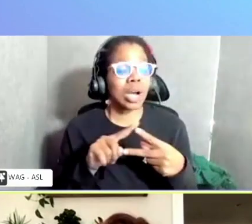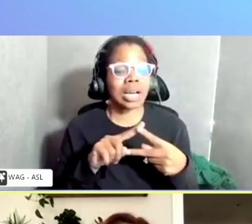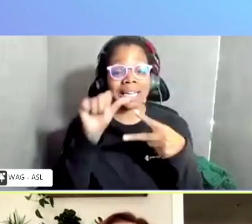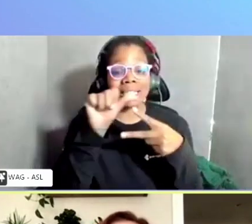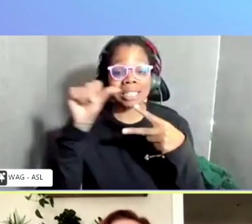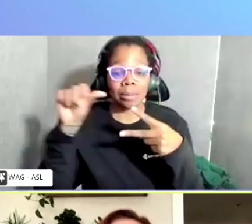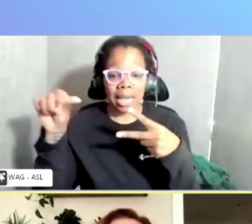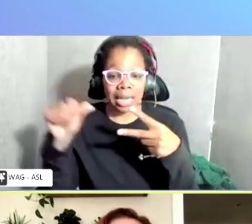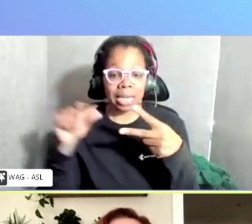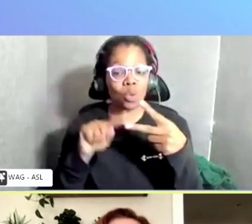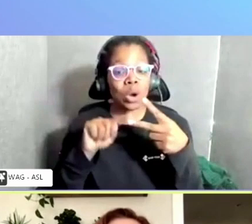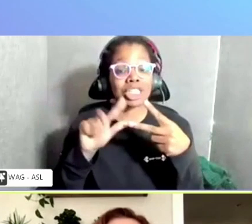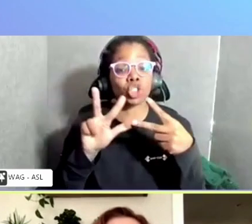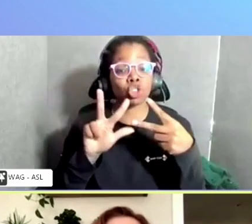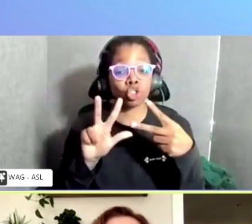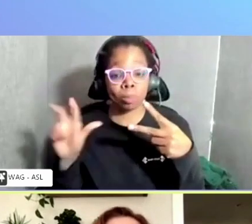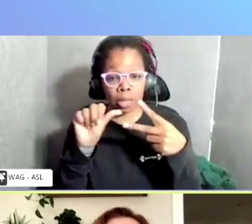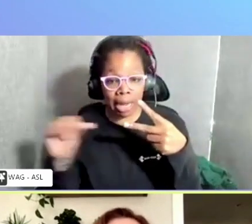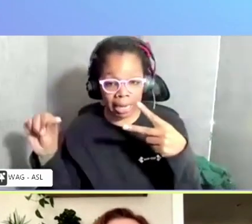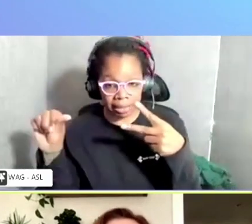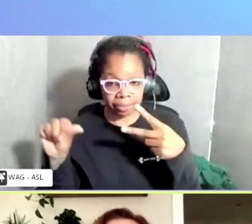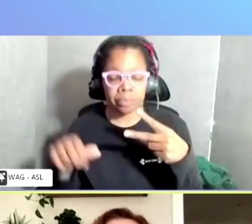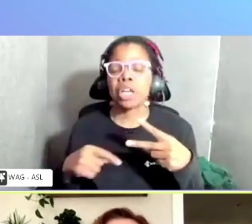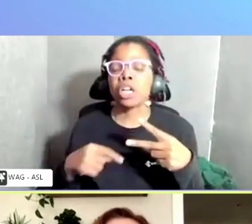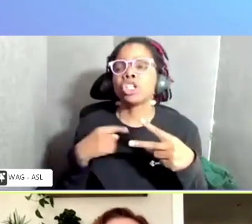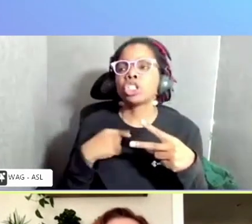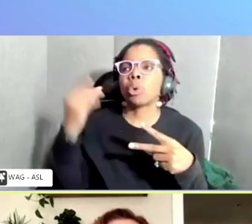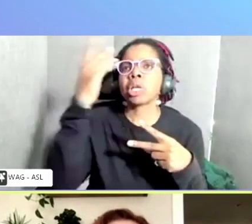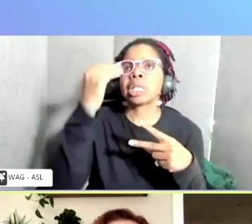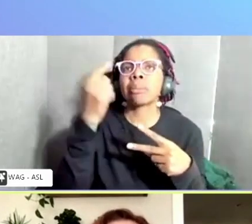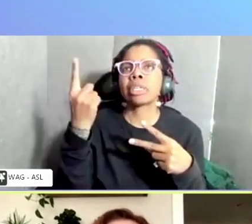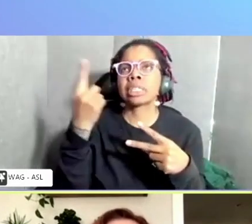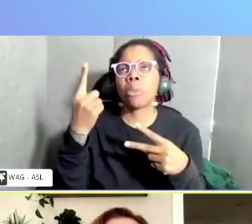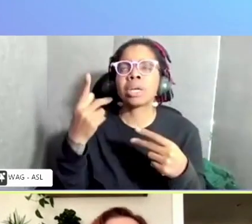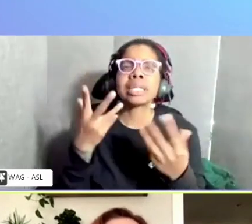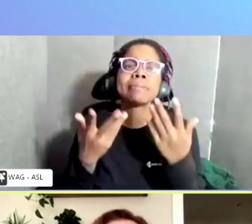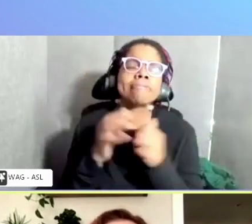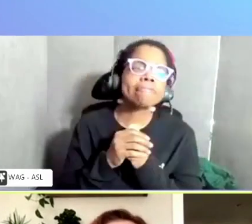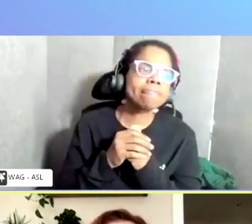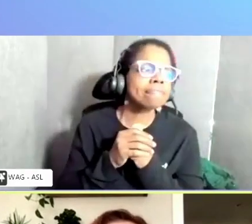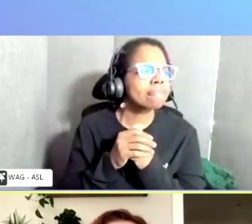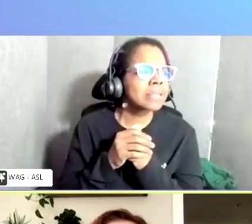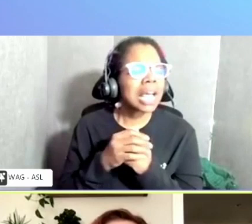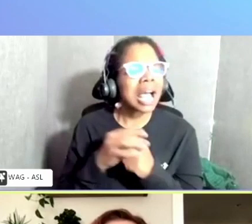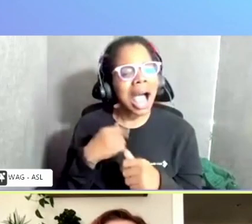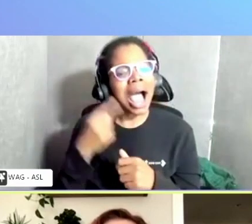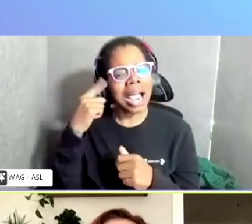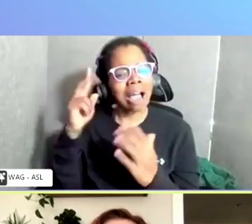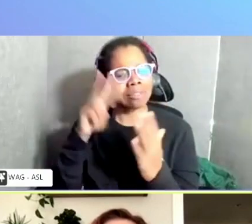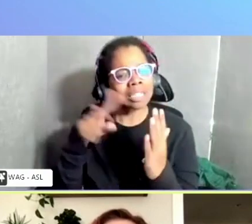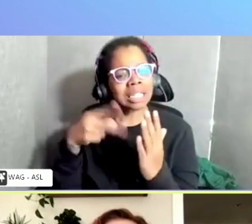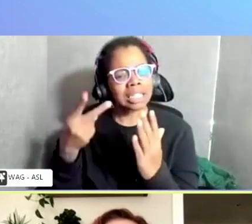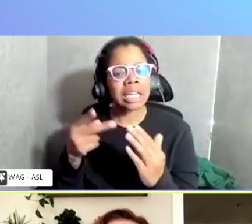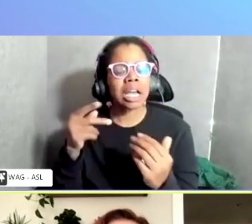other is at AAA. Here we're thinking about somebody who might say, "I have dyslexia.